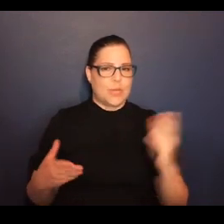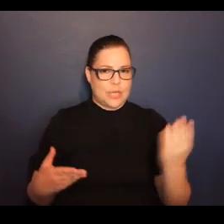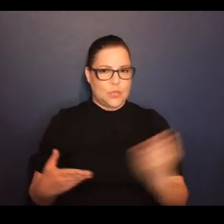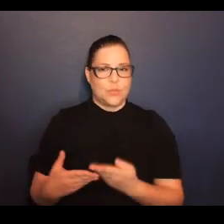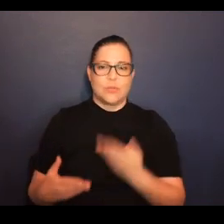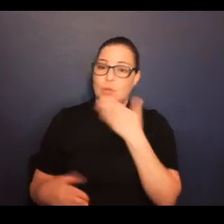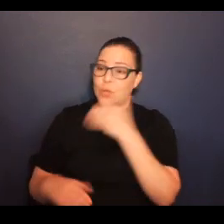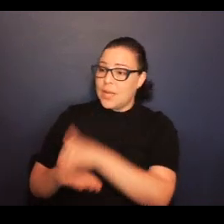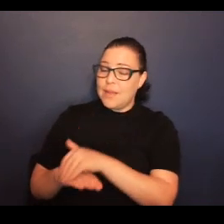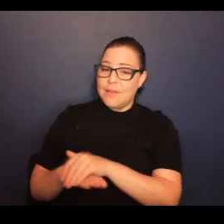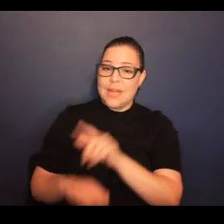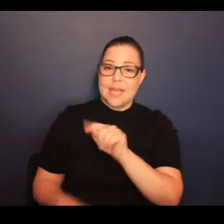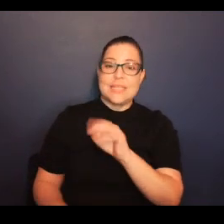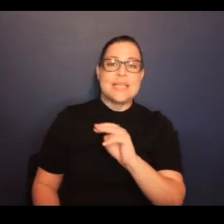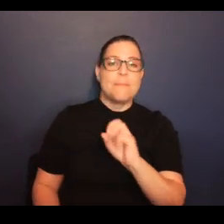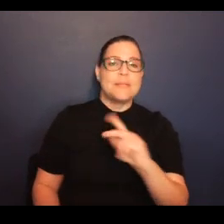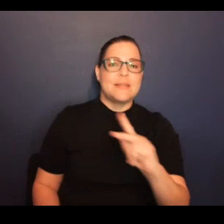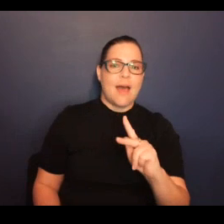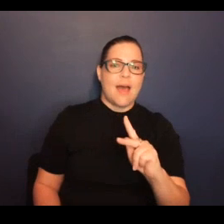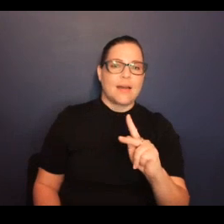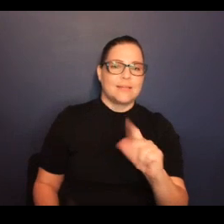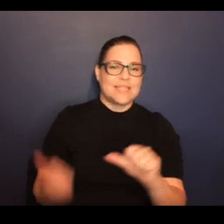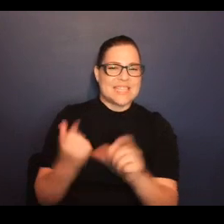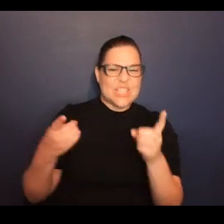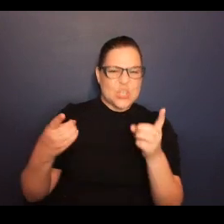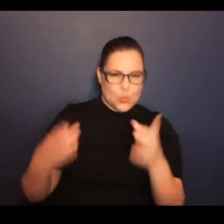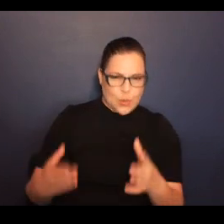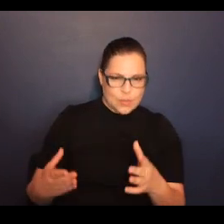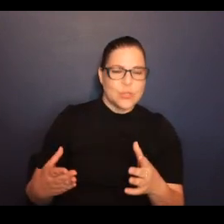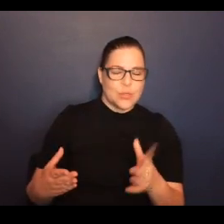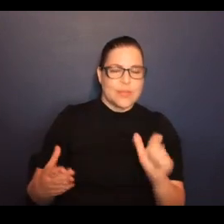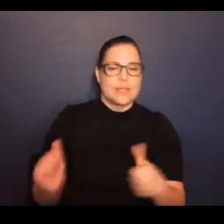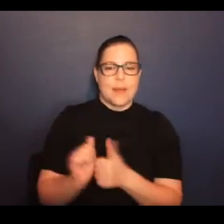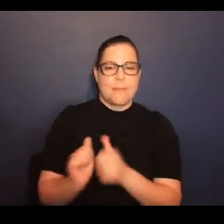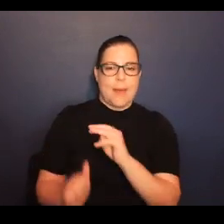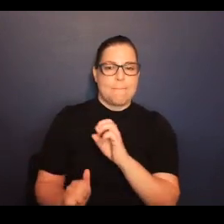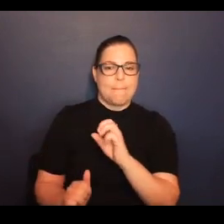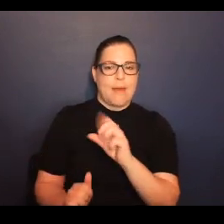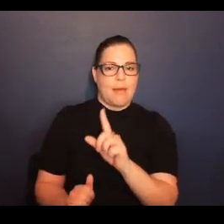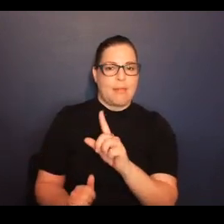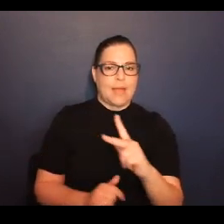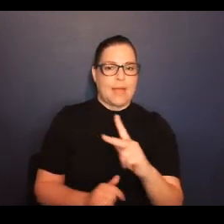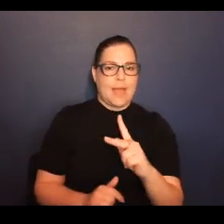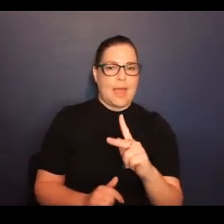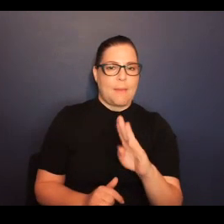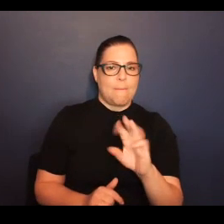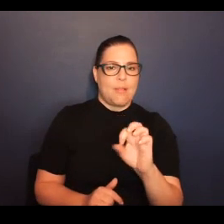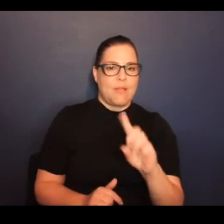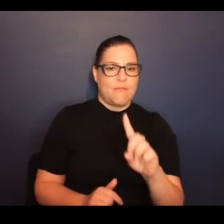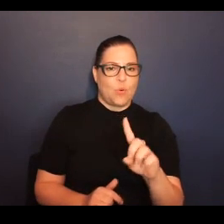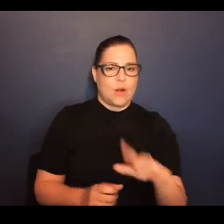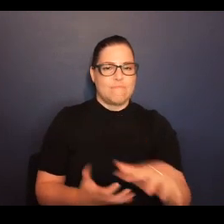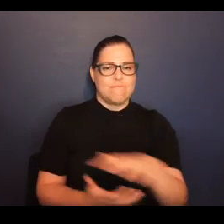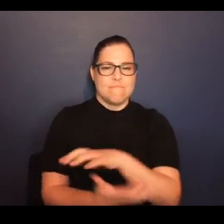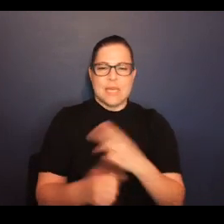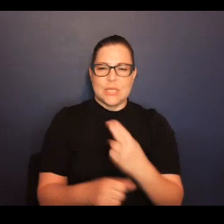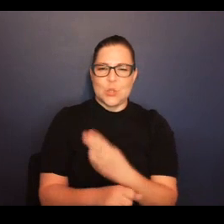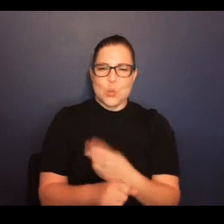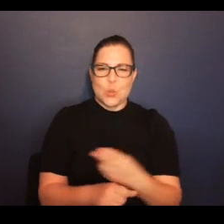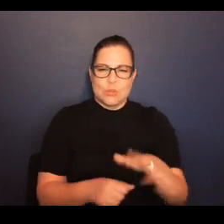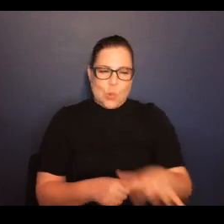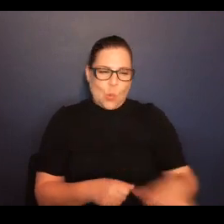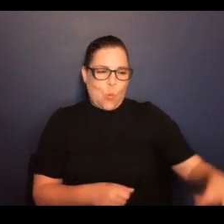Board. Tim Tack, Assistant Director. This is an update on the MLK Jr. Boulevard Corridor Mixed-Use Project. For the benefit of the